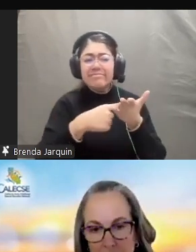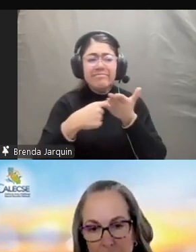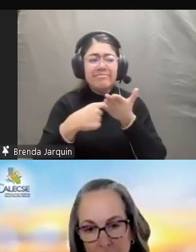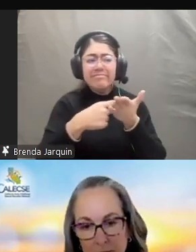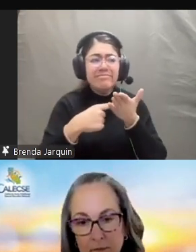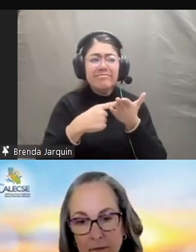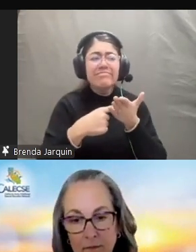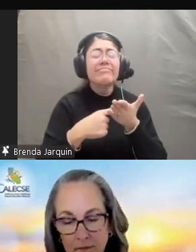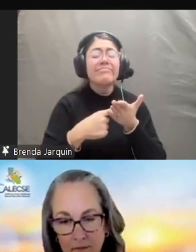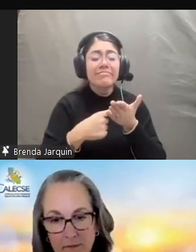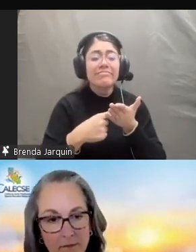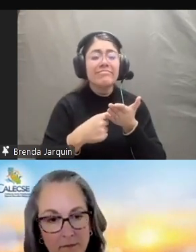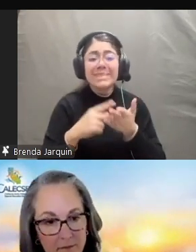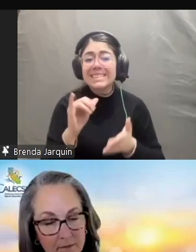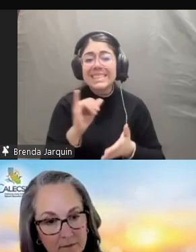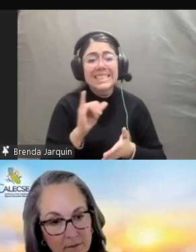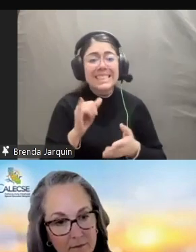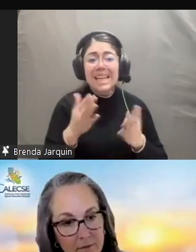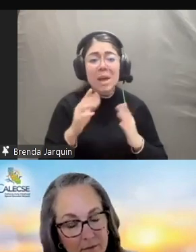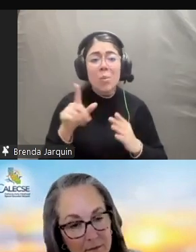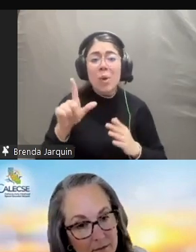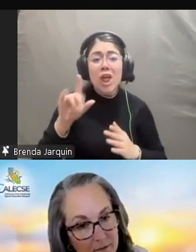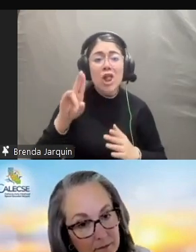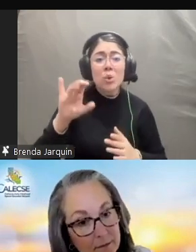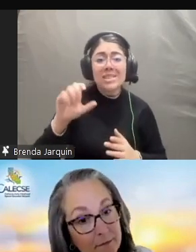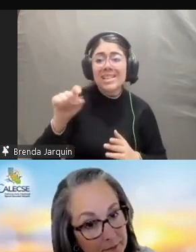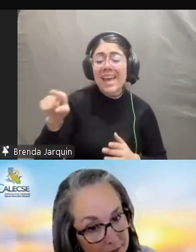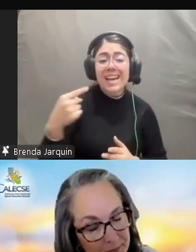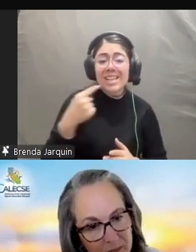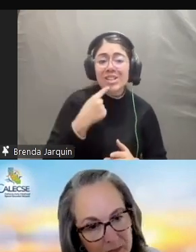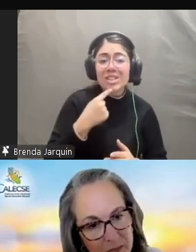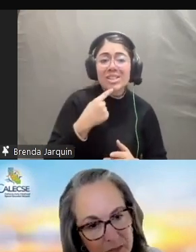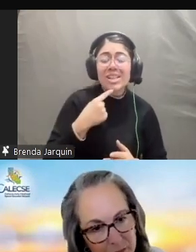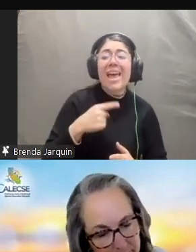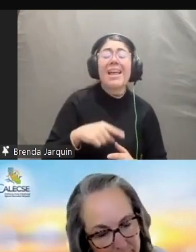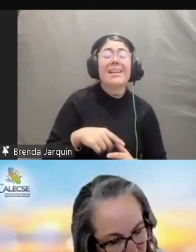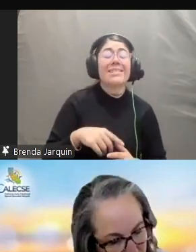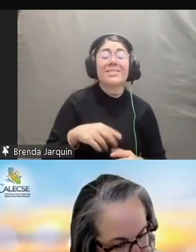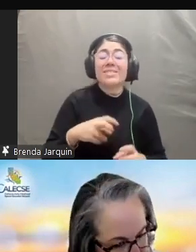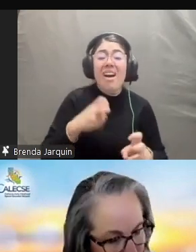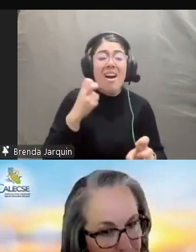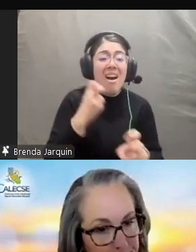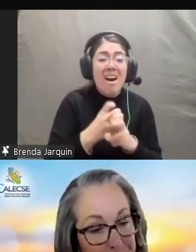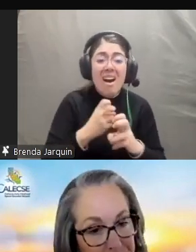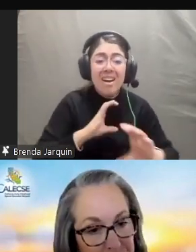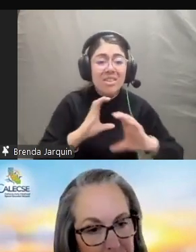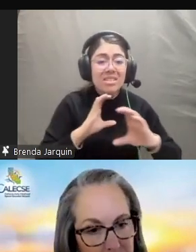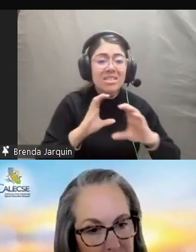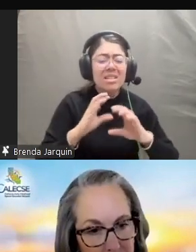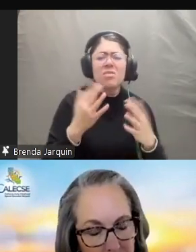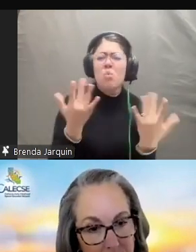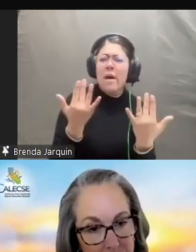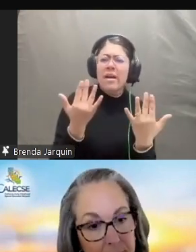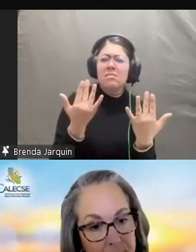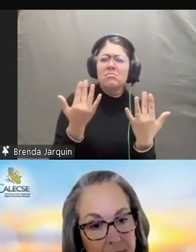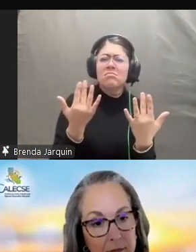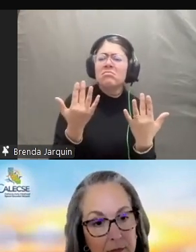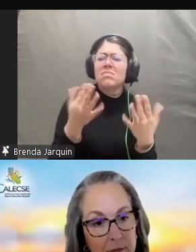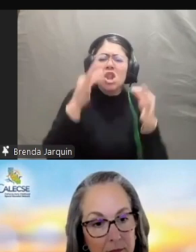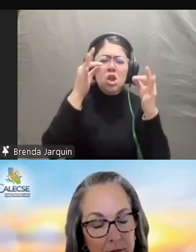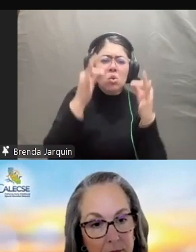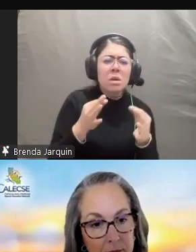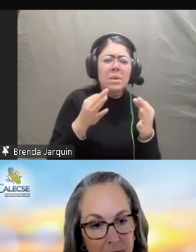as Lucia alluded to, it was a lot of hard conversations of, wait a minute, what are our agreements? What are we doing? How can